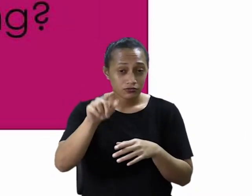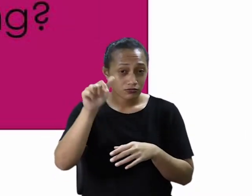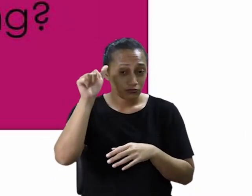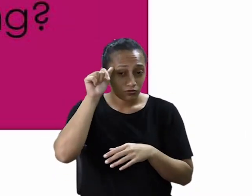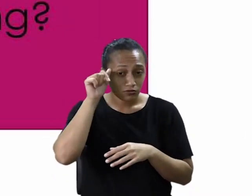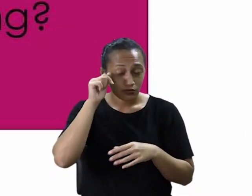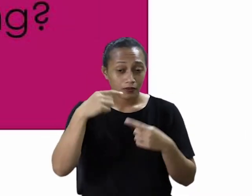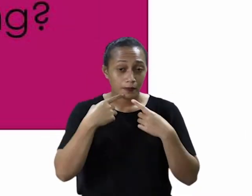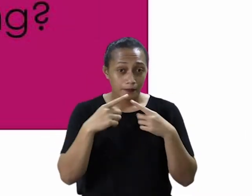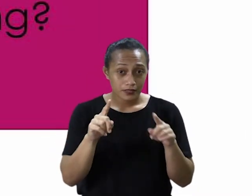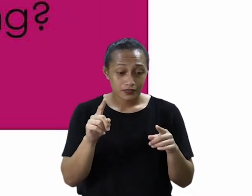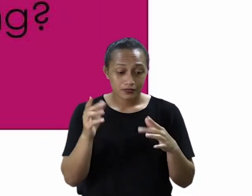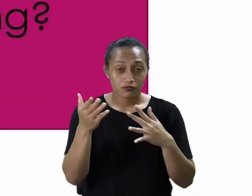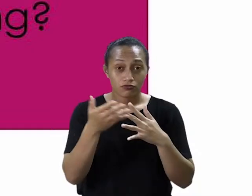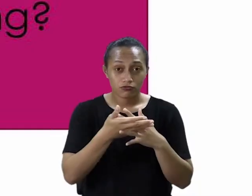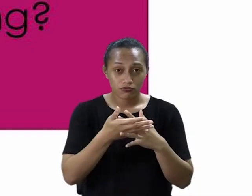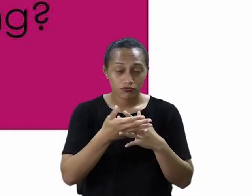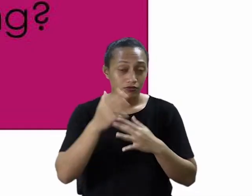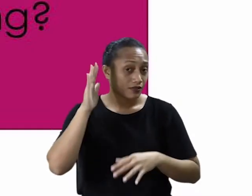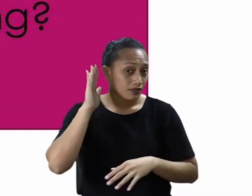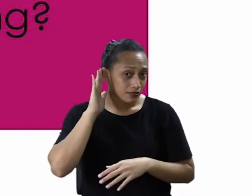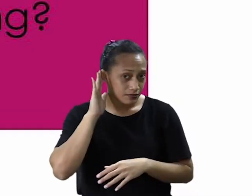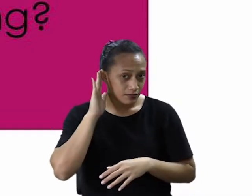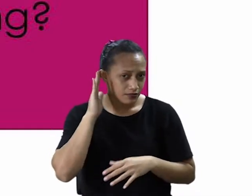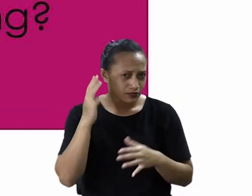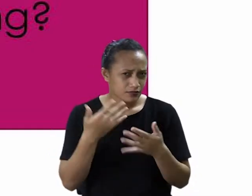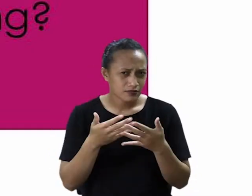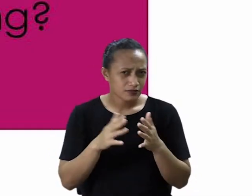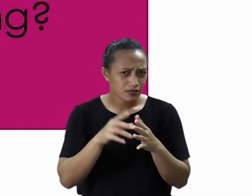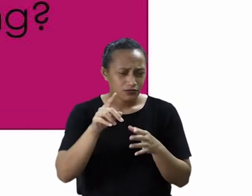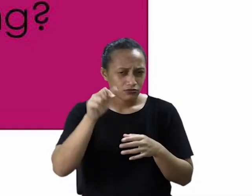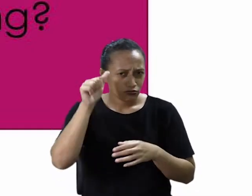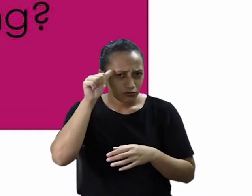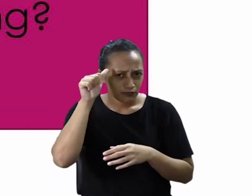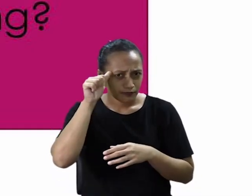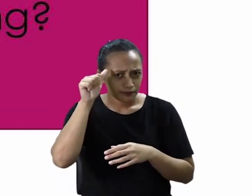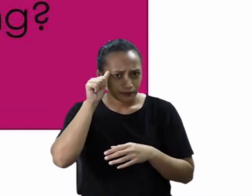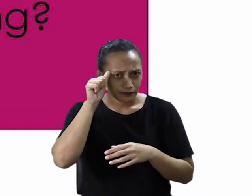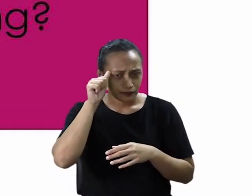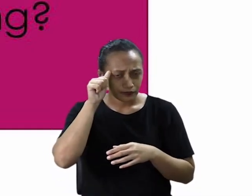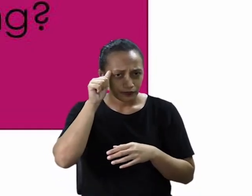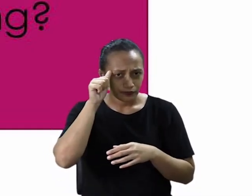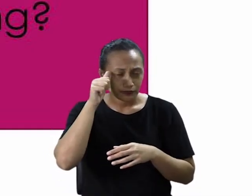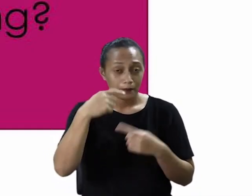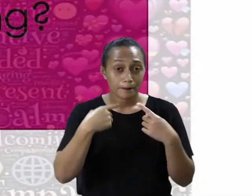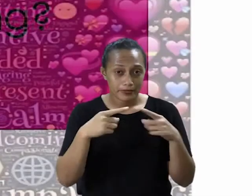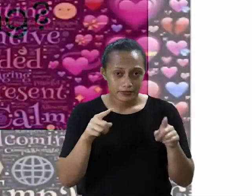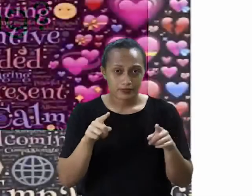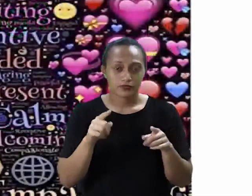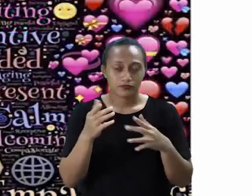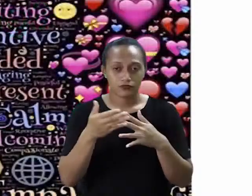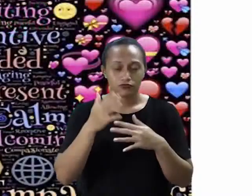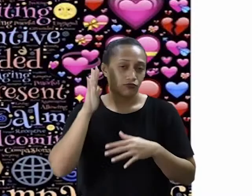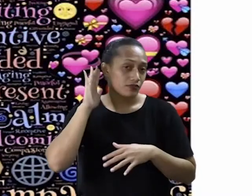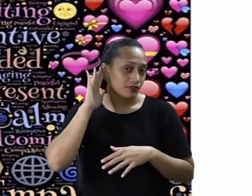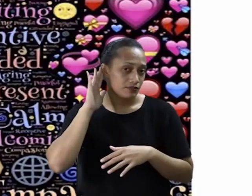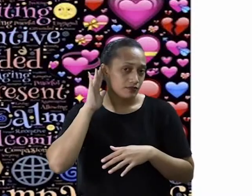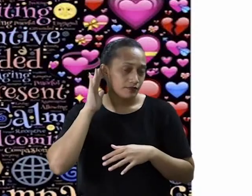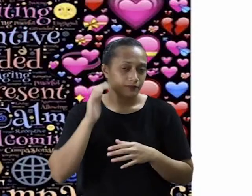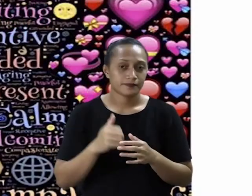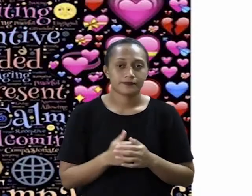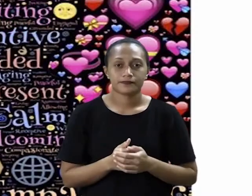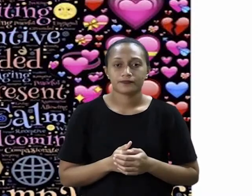a message through listening? How can we identify a message through listening?